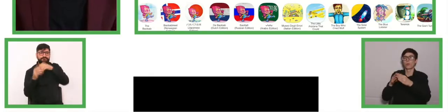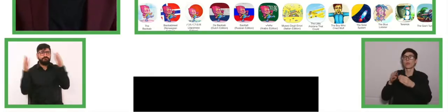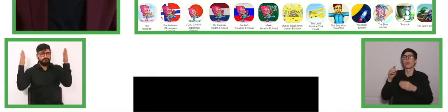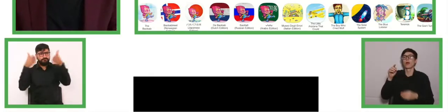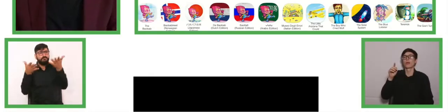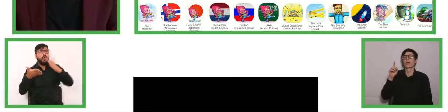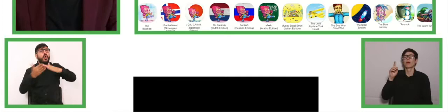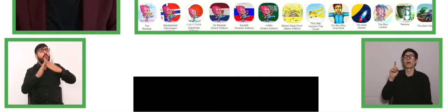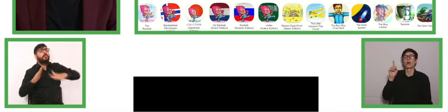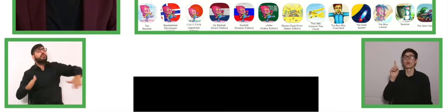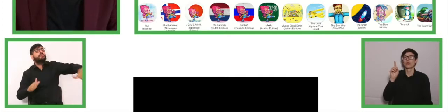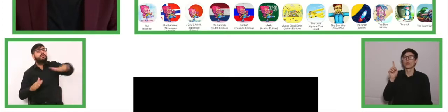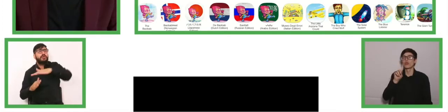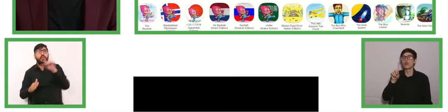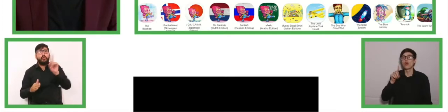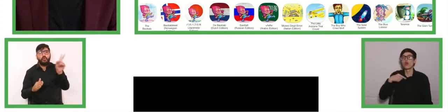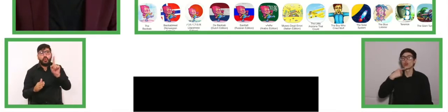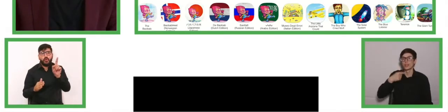Next slide, please.